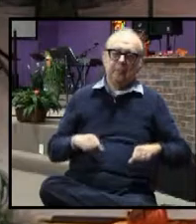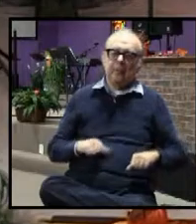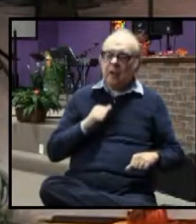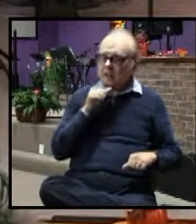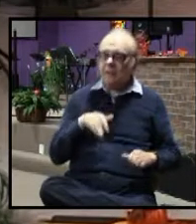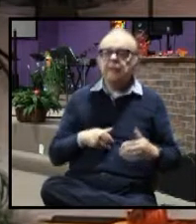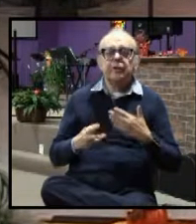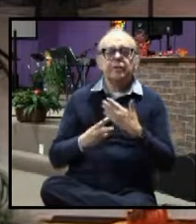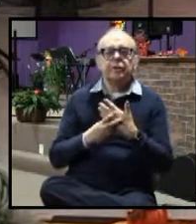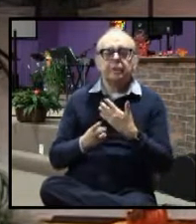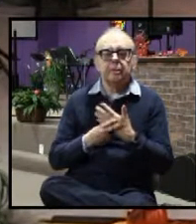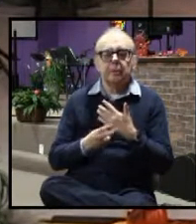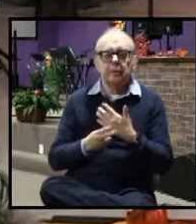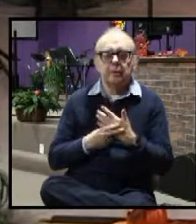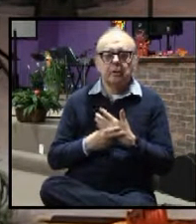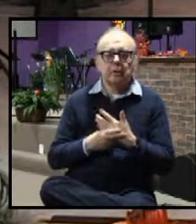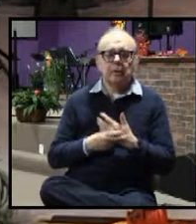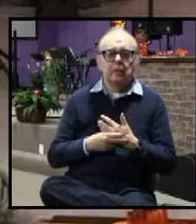of insecurity,